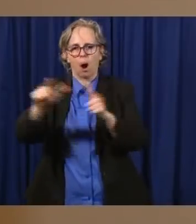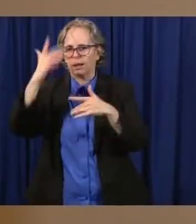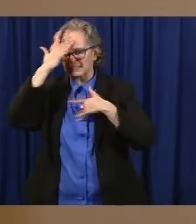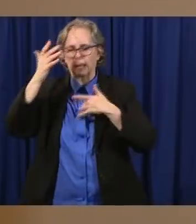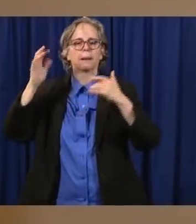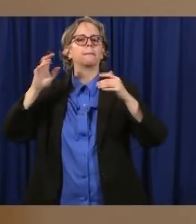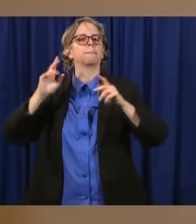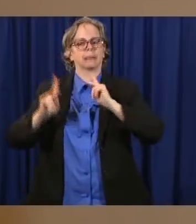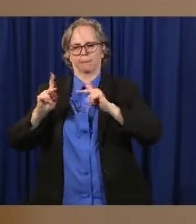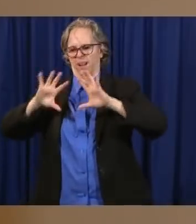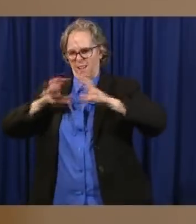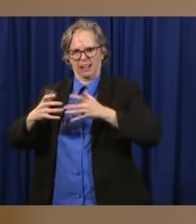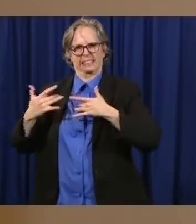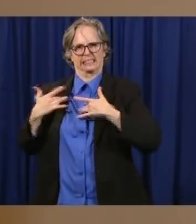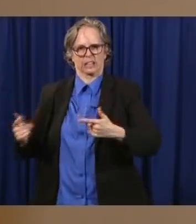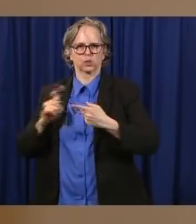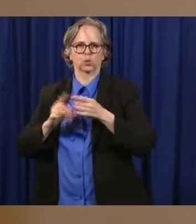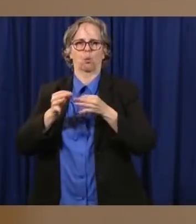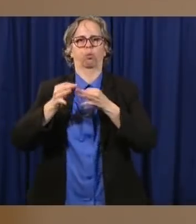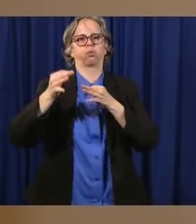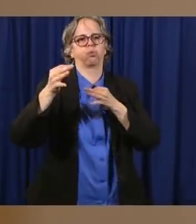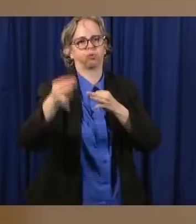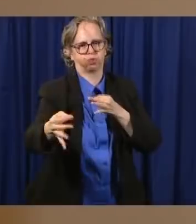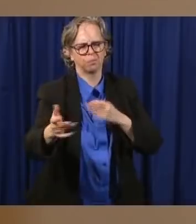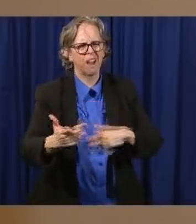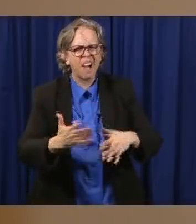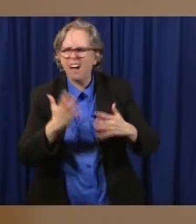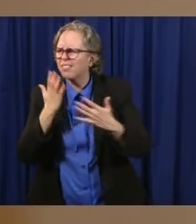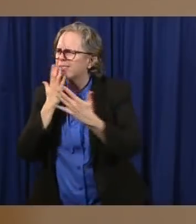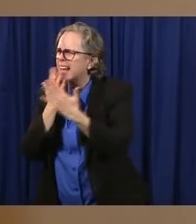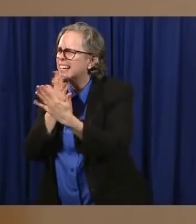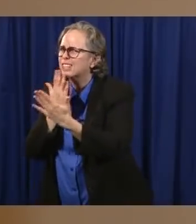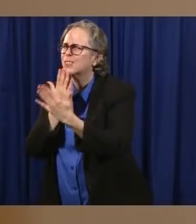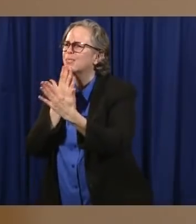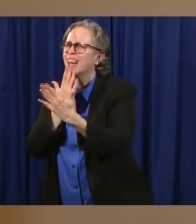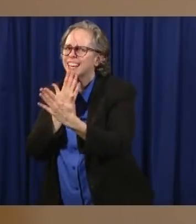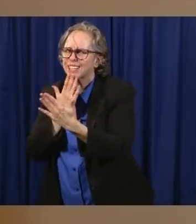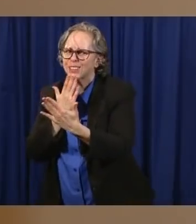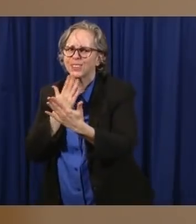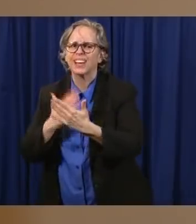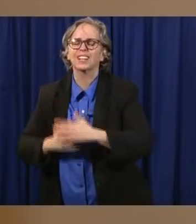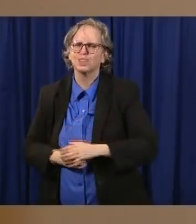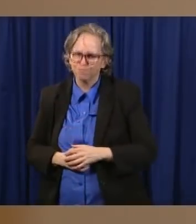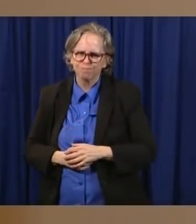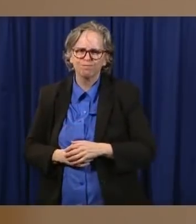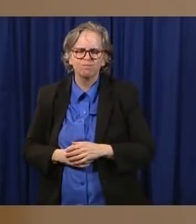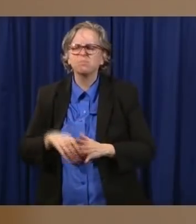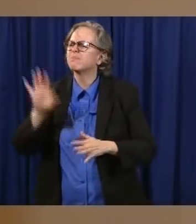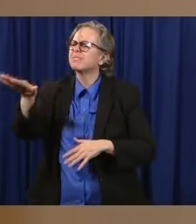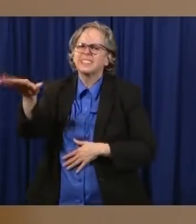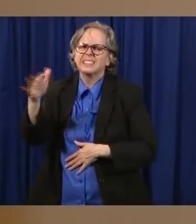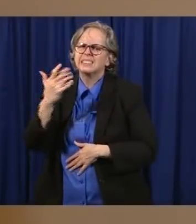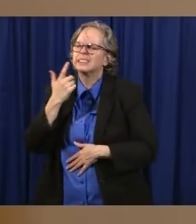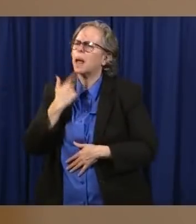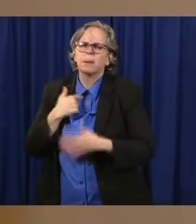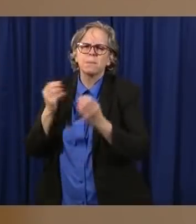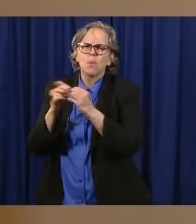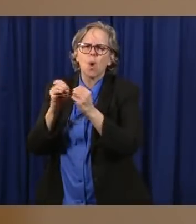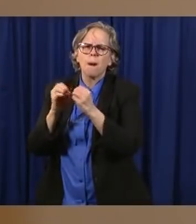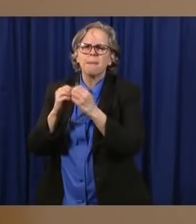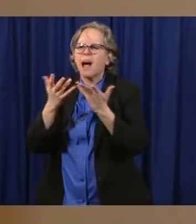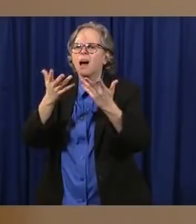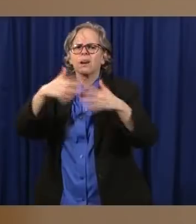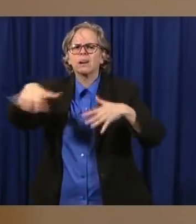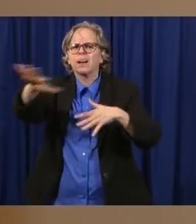Thank you. Tell me more about, some of the messaging out in the community. Some folks have felt that perhaps